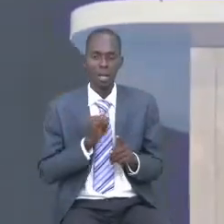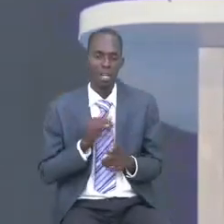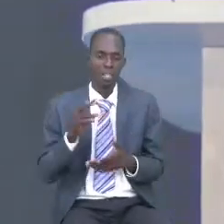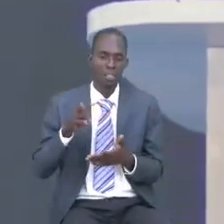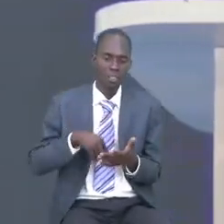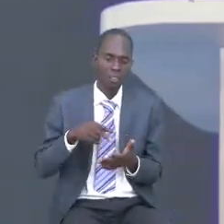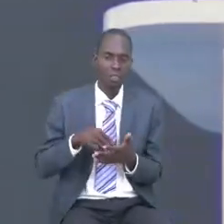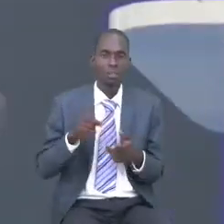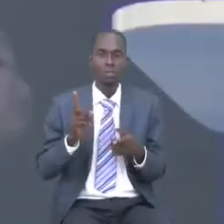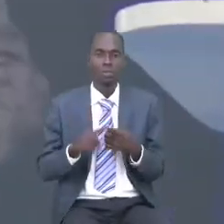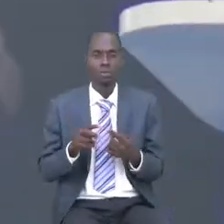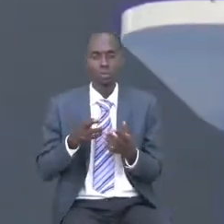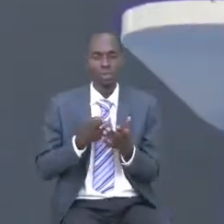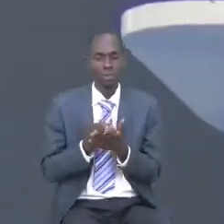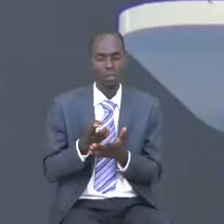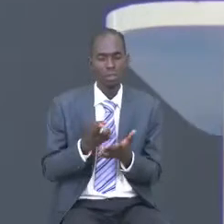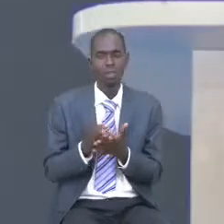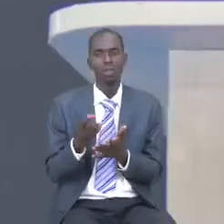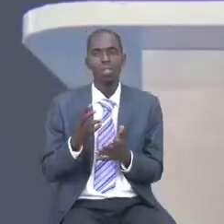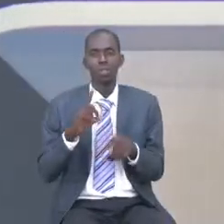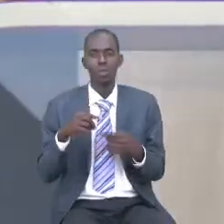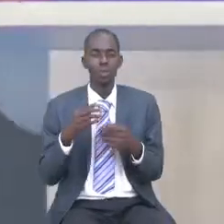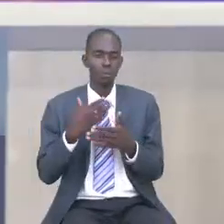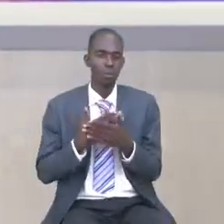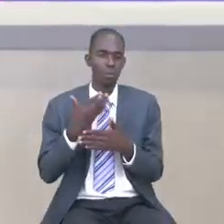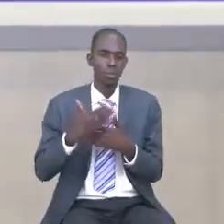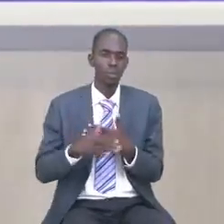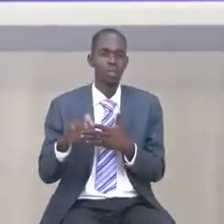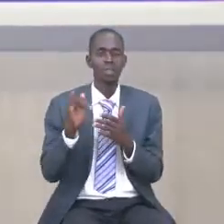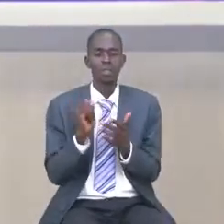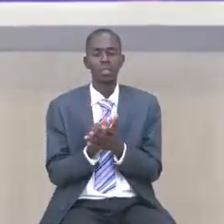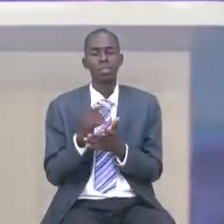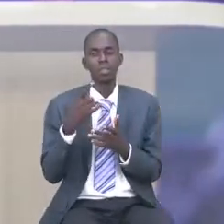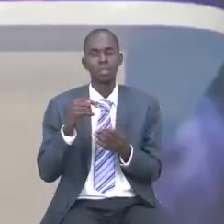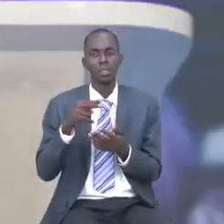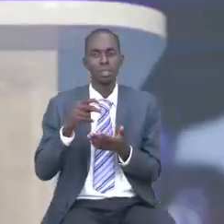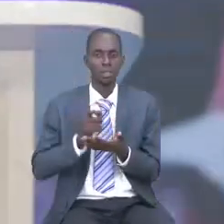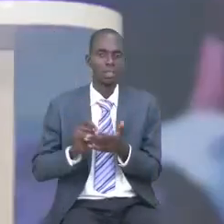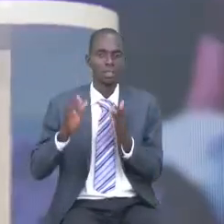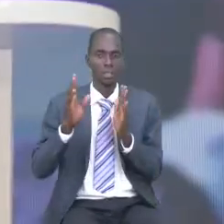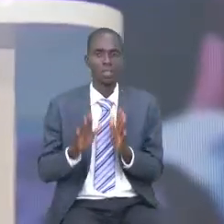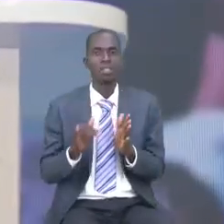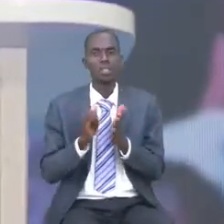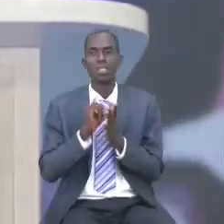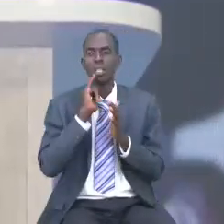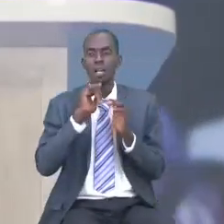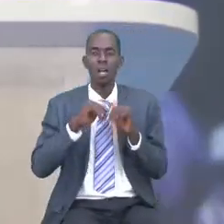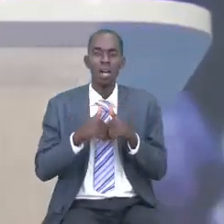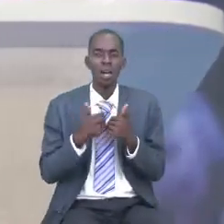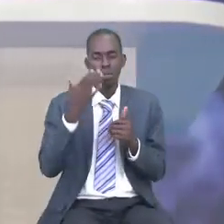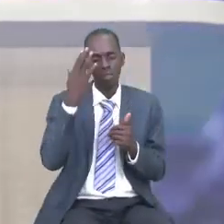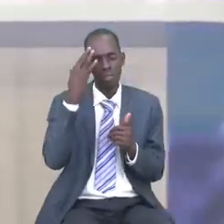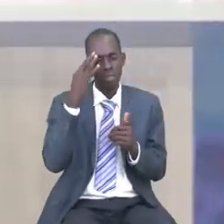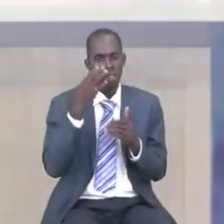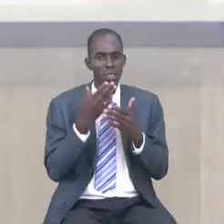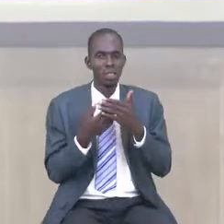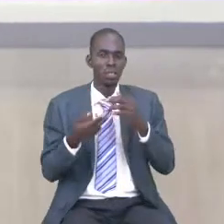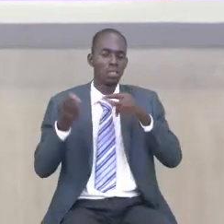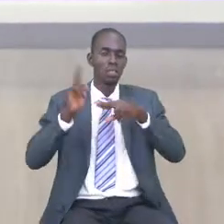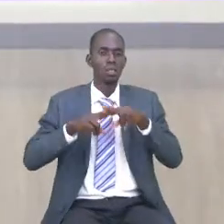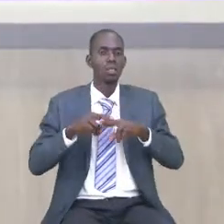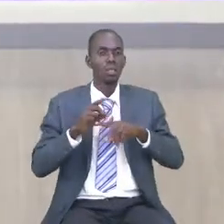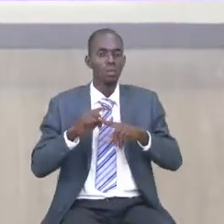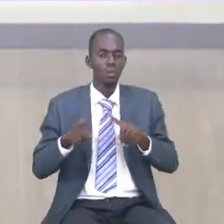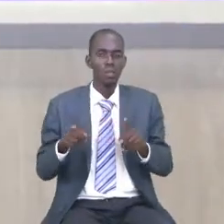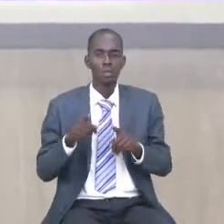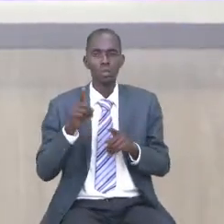go beyond him. That is how knowledge increases. But then I read to